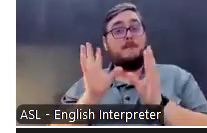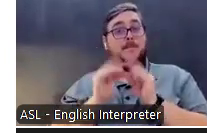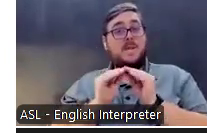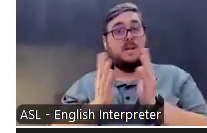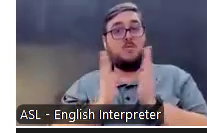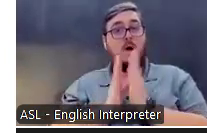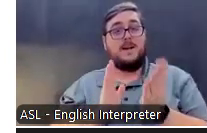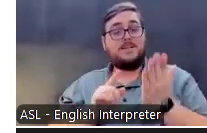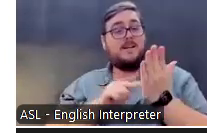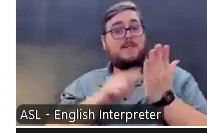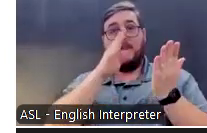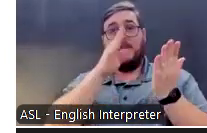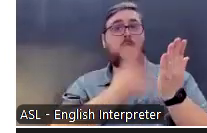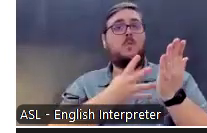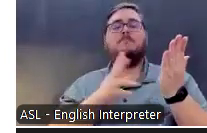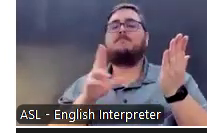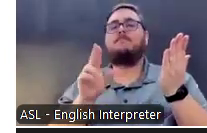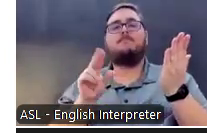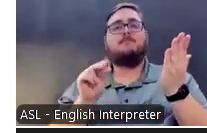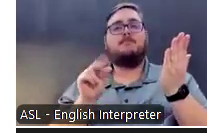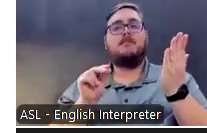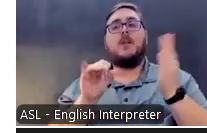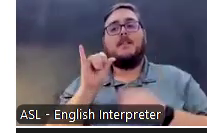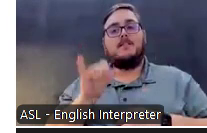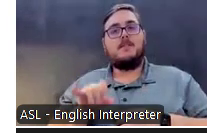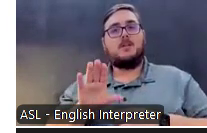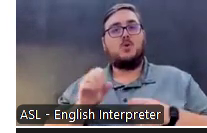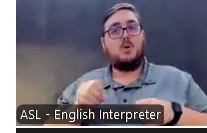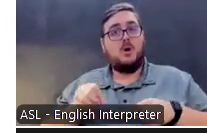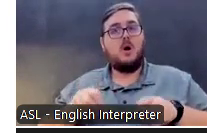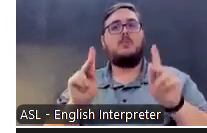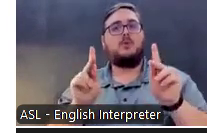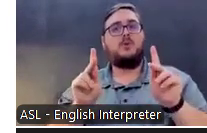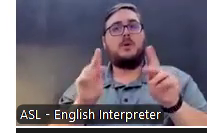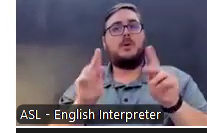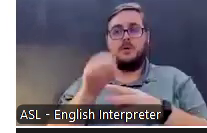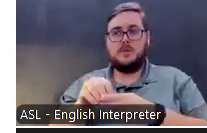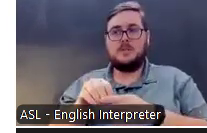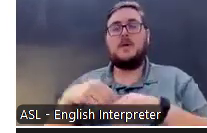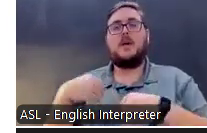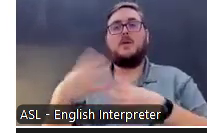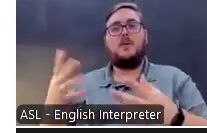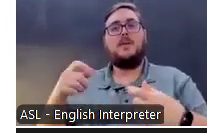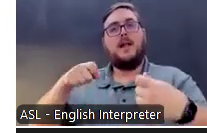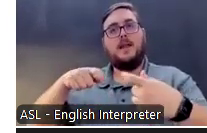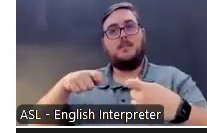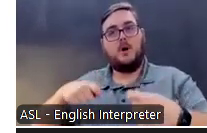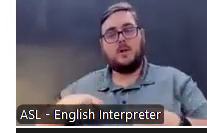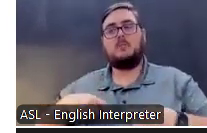ask questions, and provide input into the IEP process. And that includes input about assistive technology.